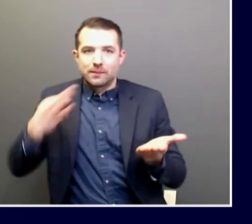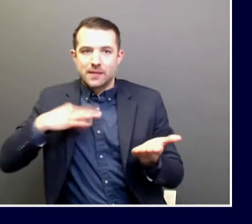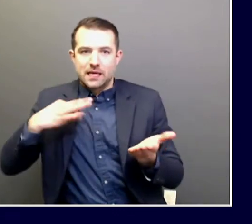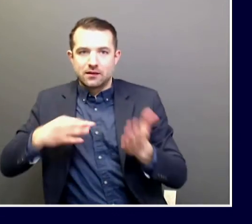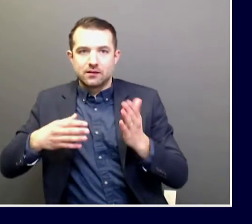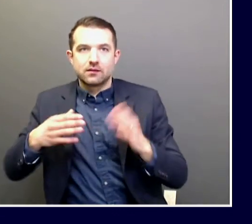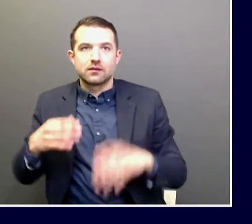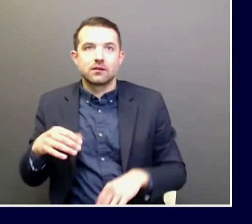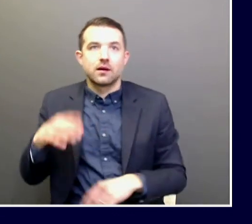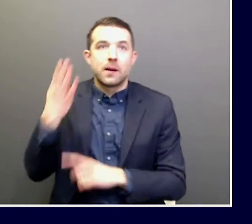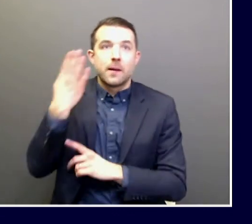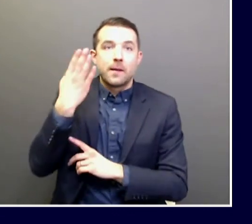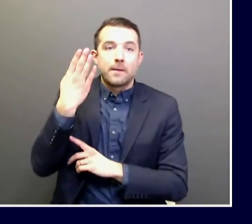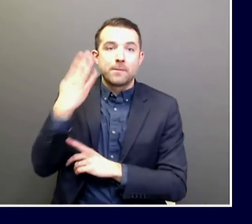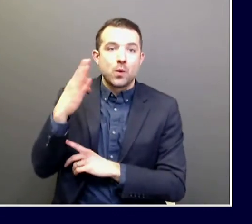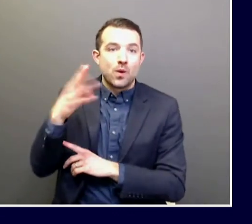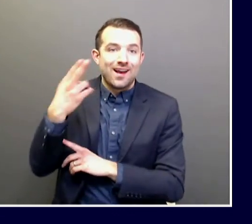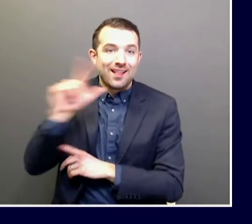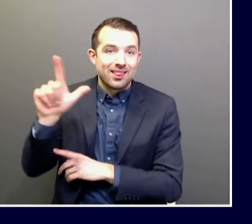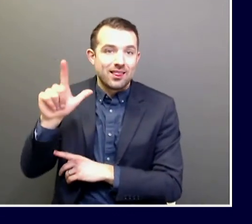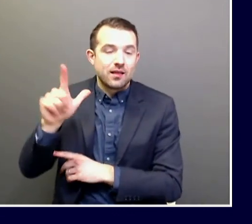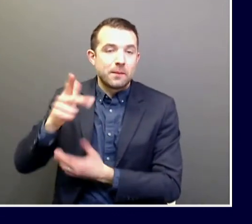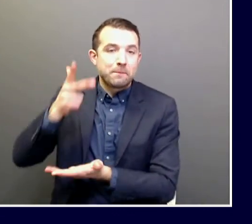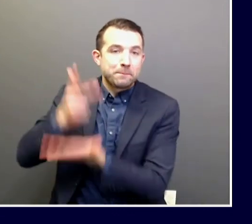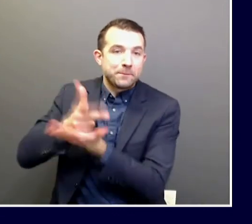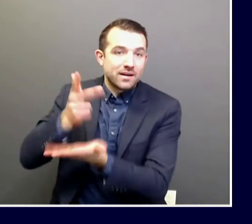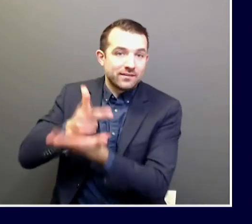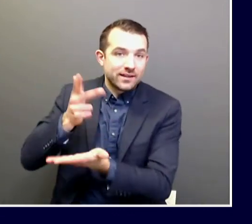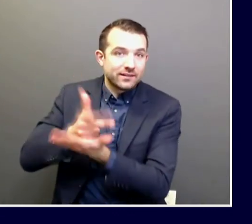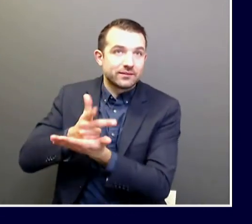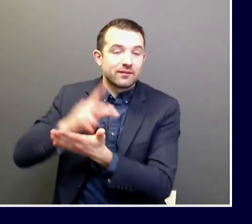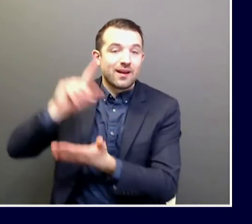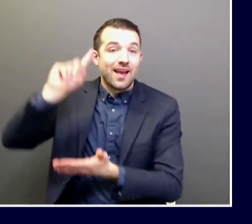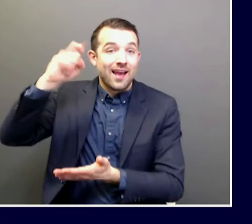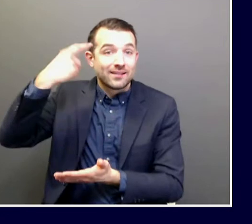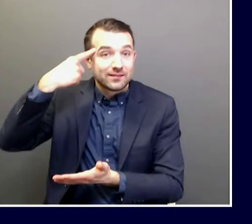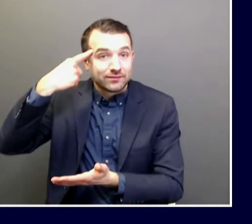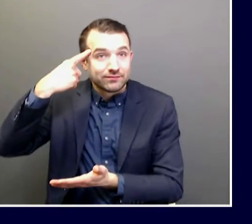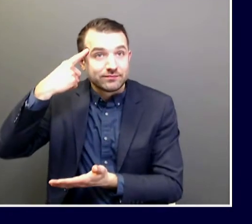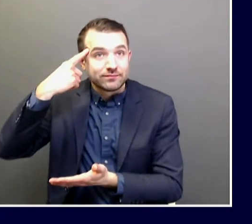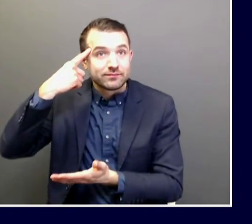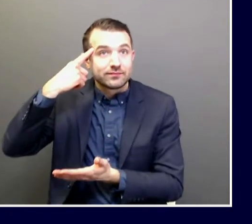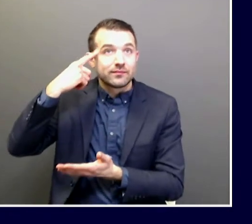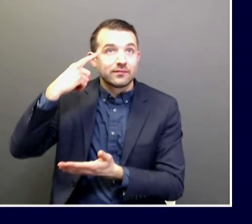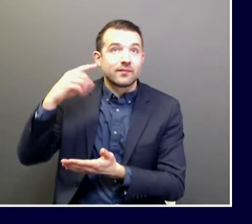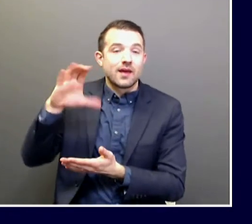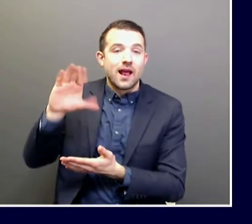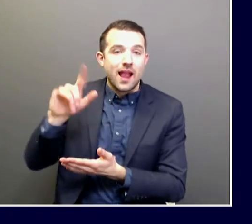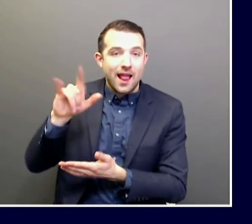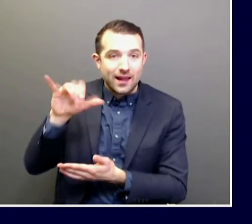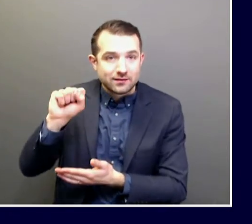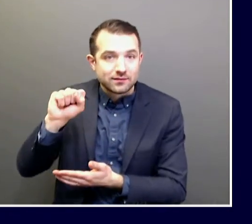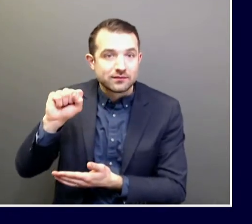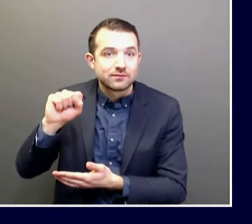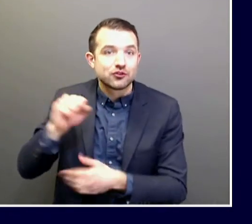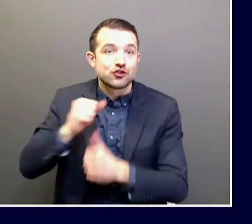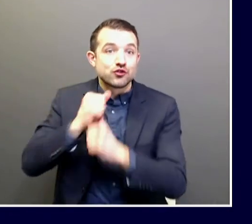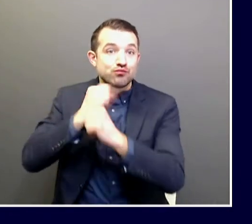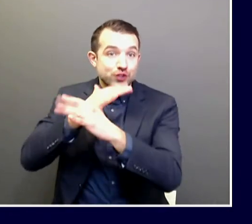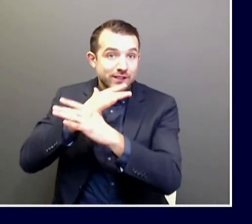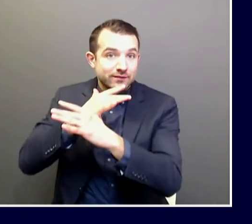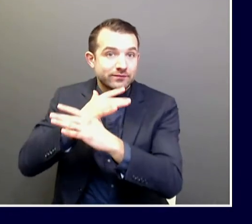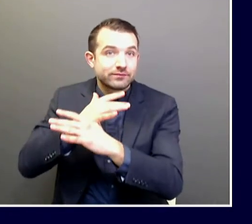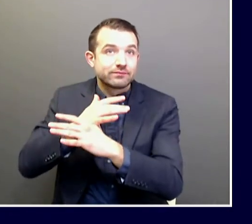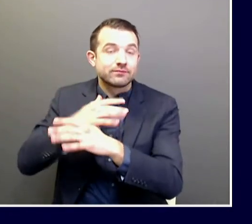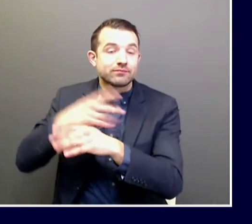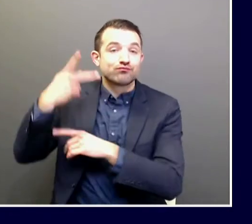Belfast, the Augusta Utility District, Calais, the Brunswick Sewer District, the Presque Isle Water District,